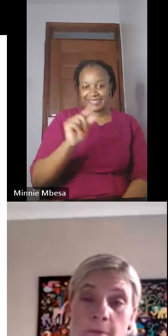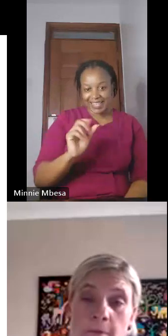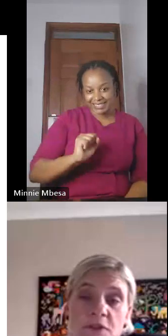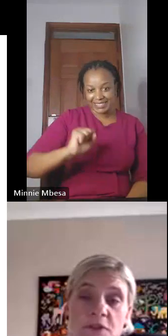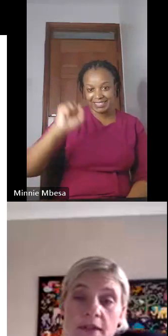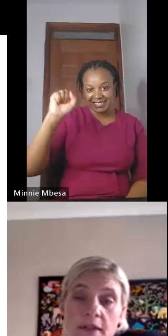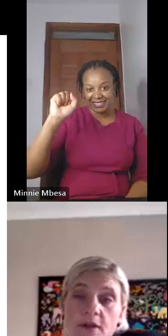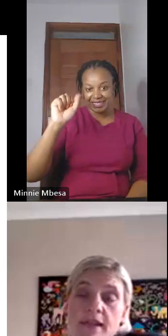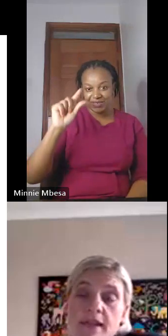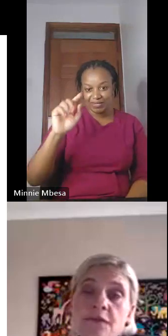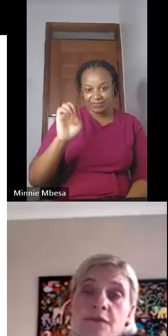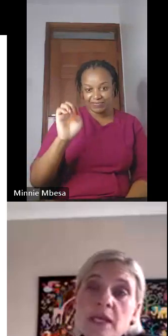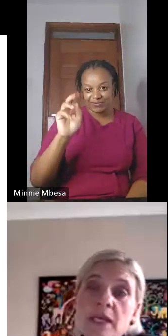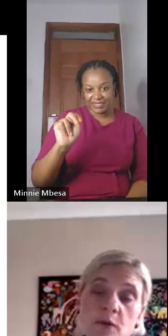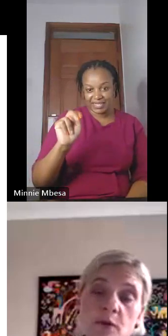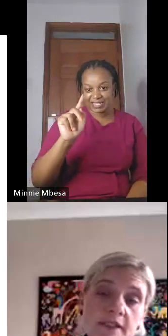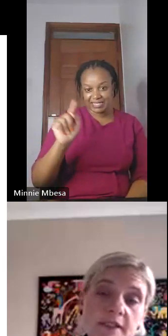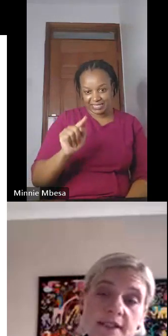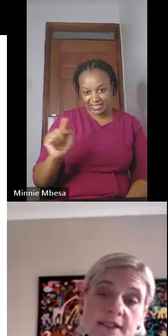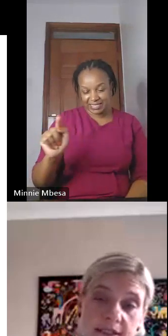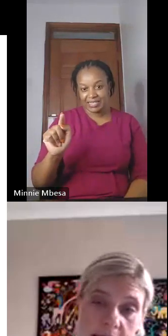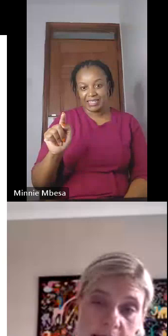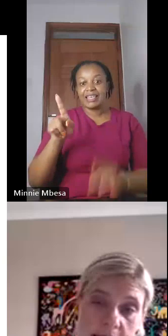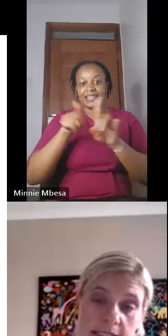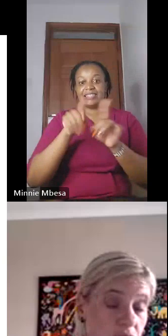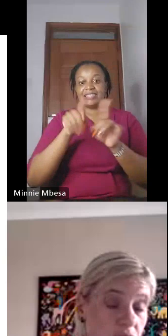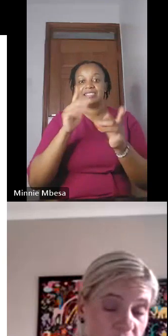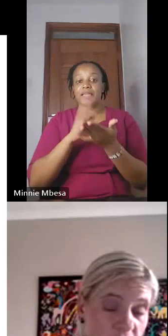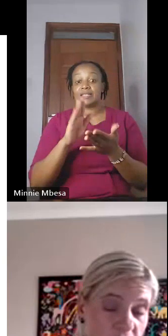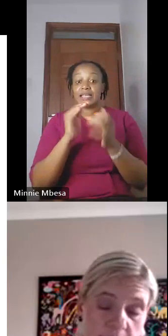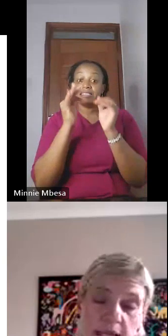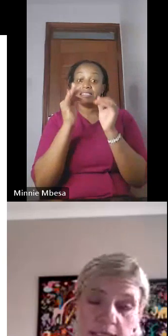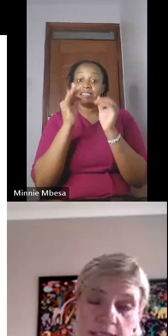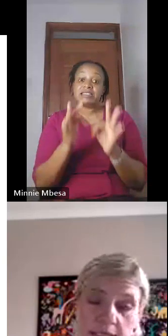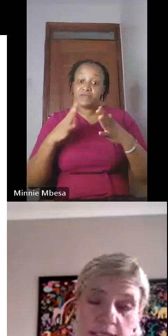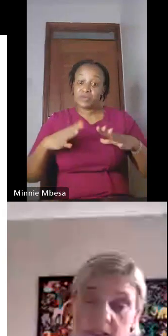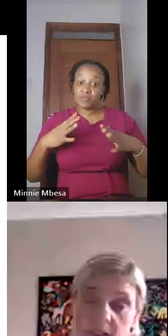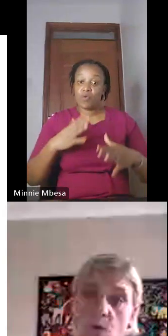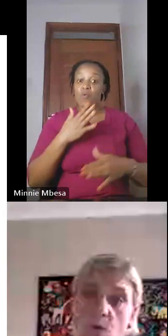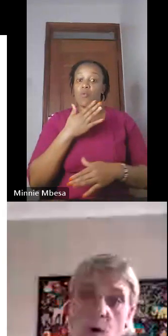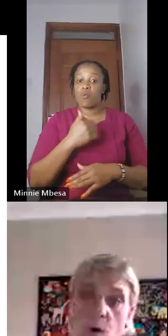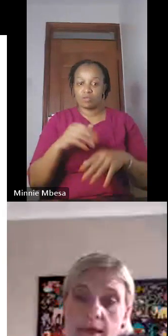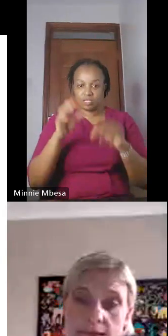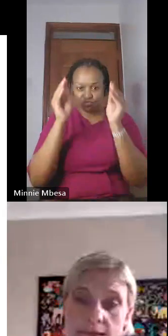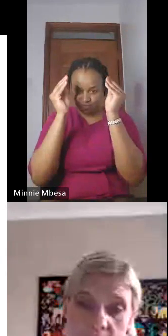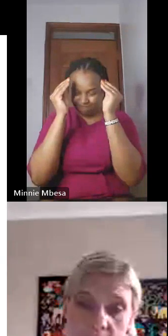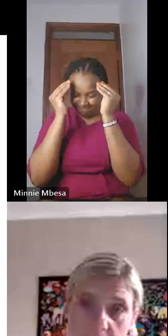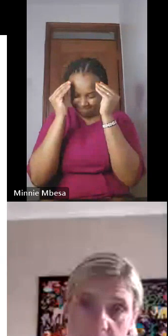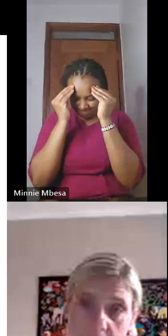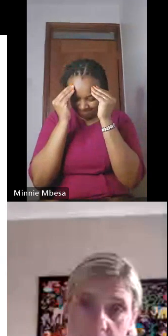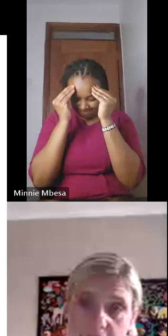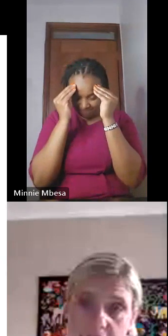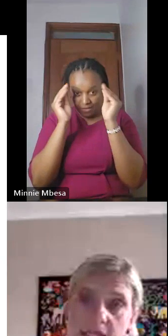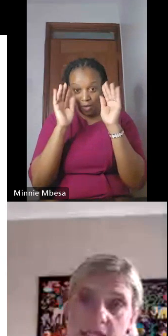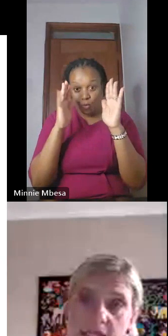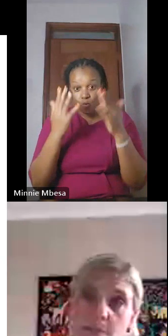itself. So in other words, if people wanted to study gender-related masters or